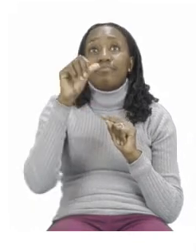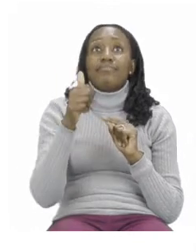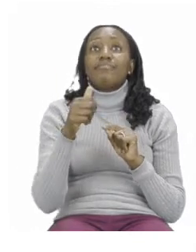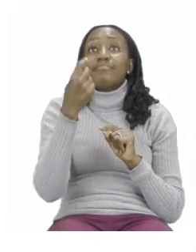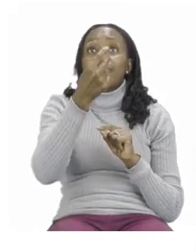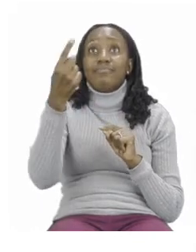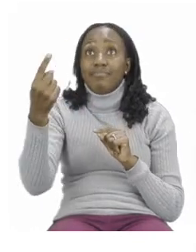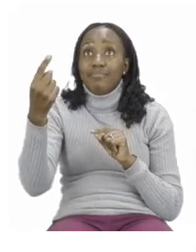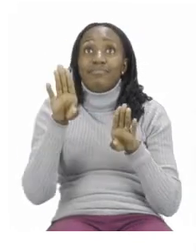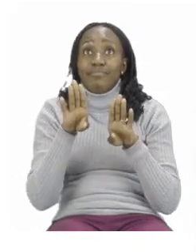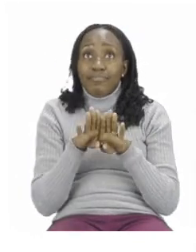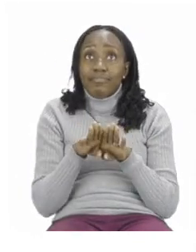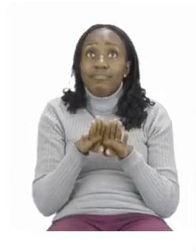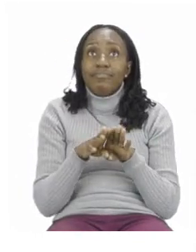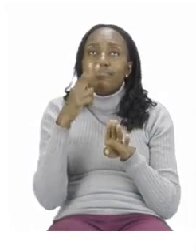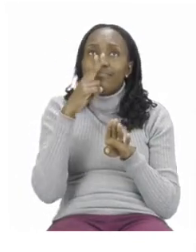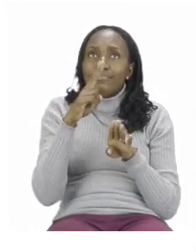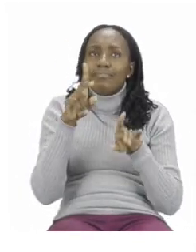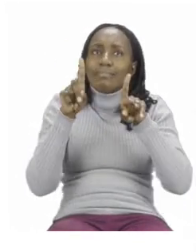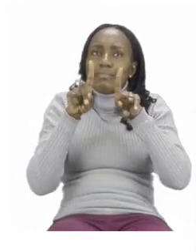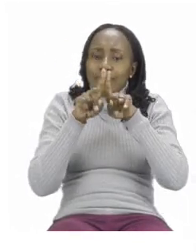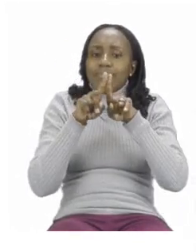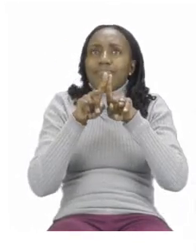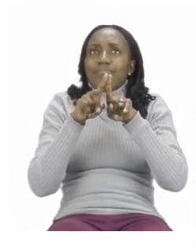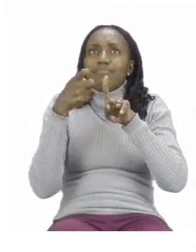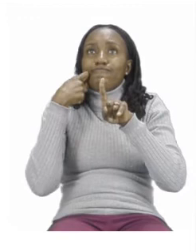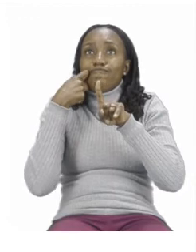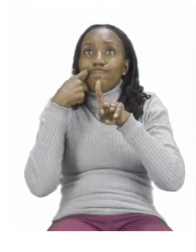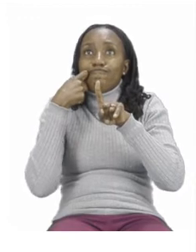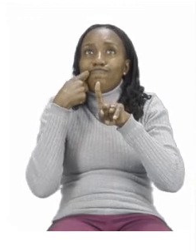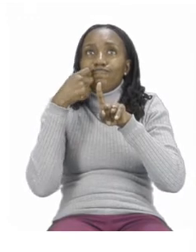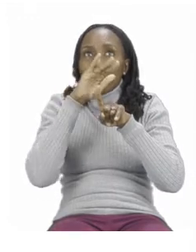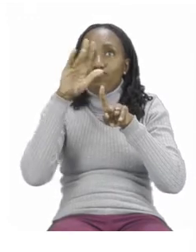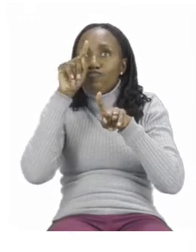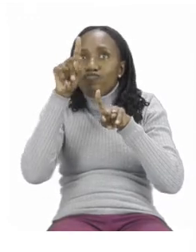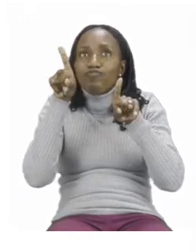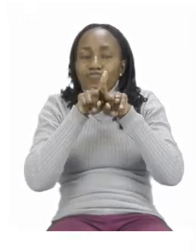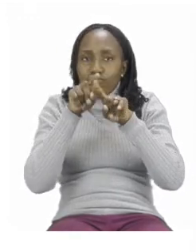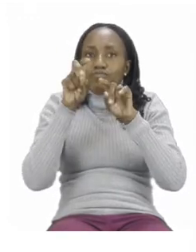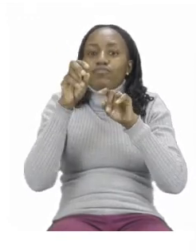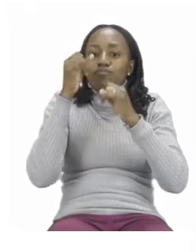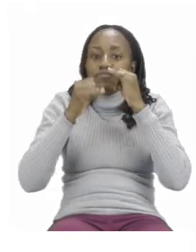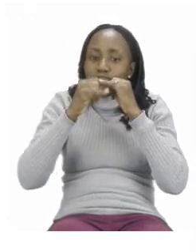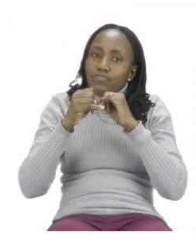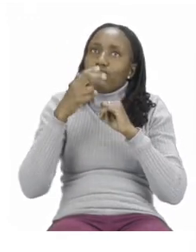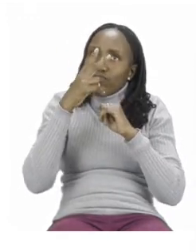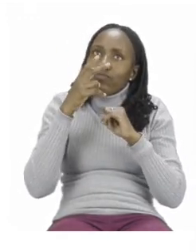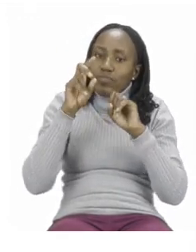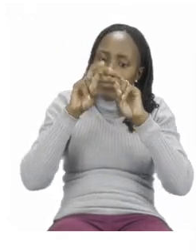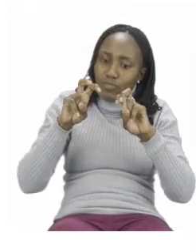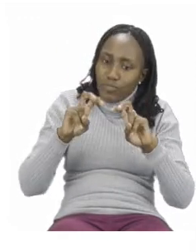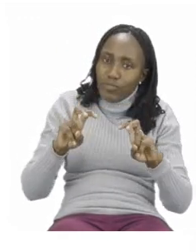fish bowls for you, so take your time, boys and girls, and read out loud. If you're not sure what the word is supposed to